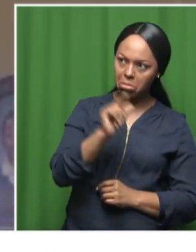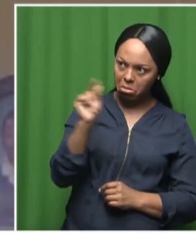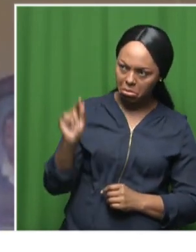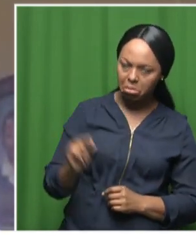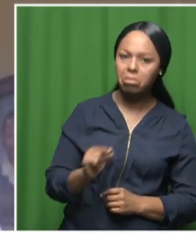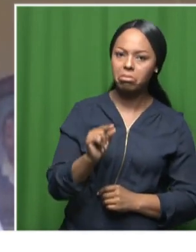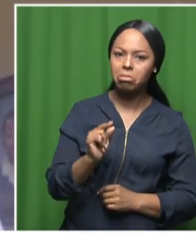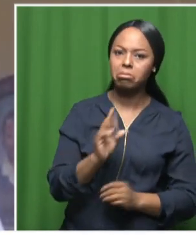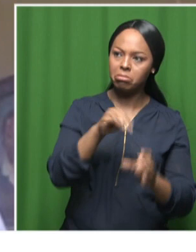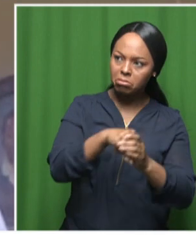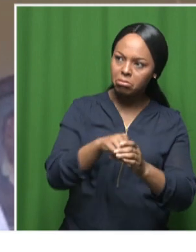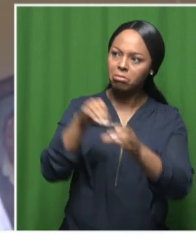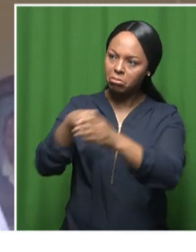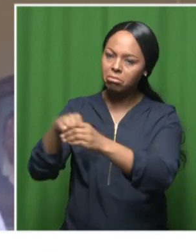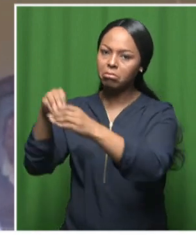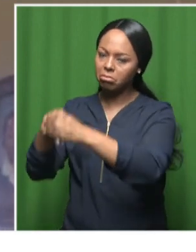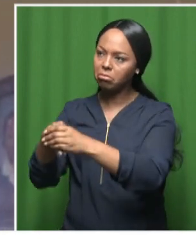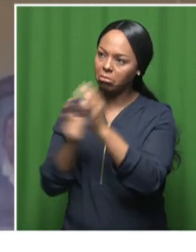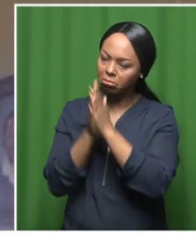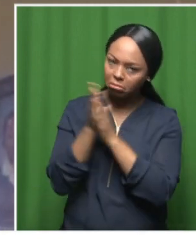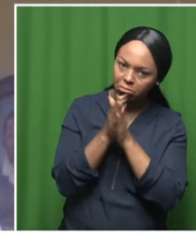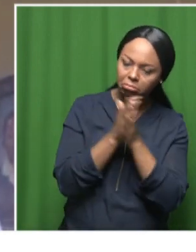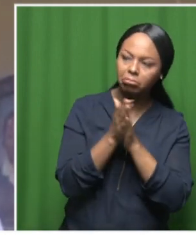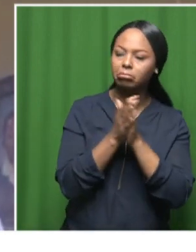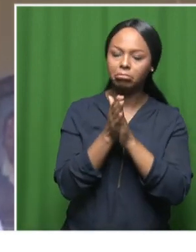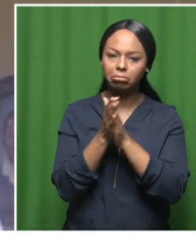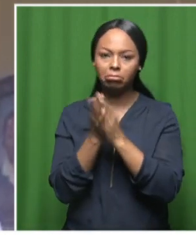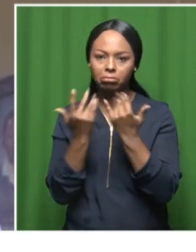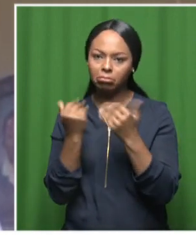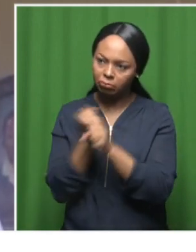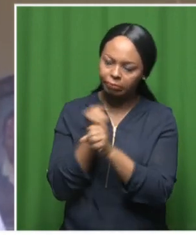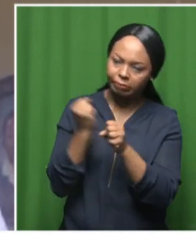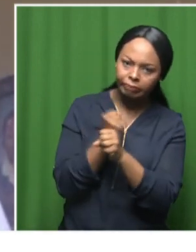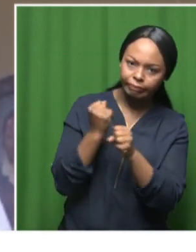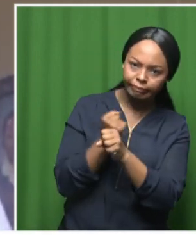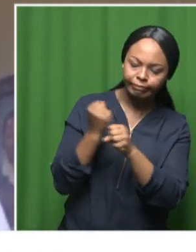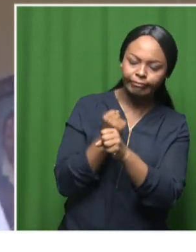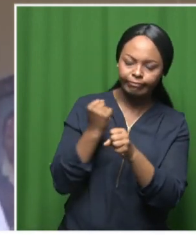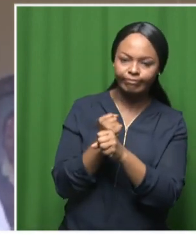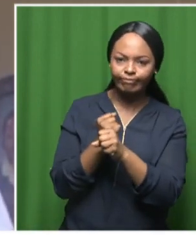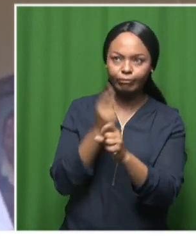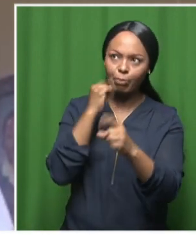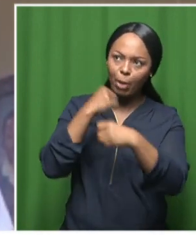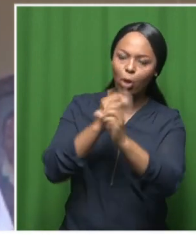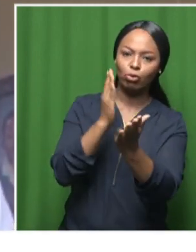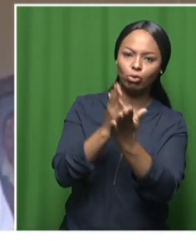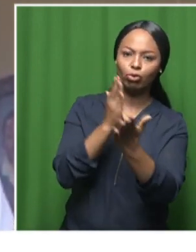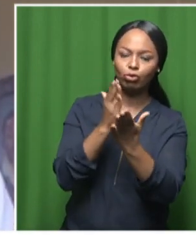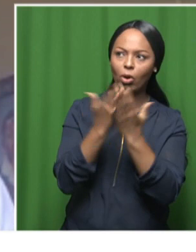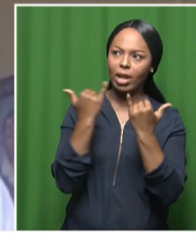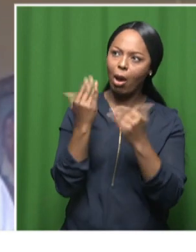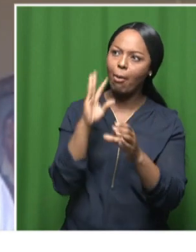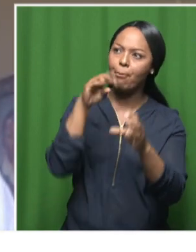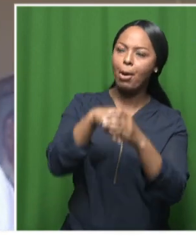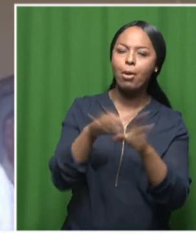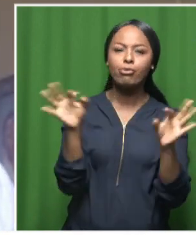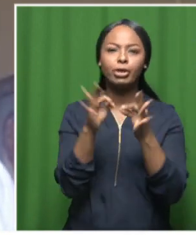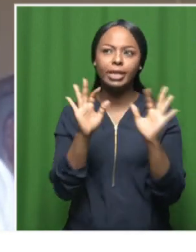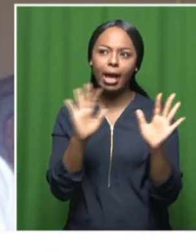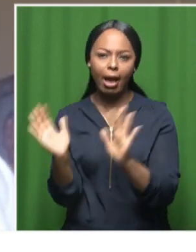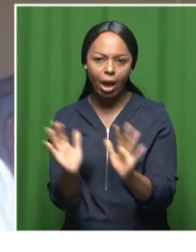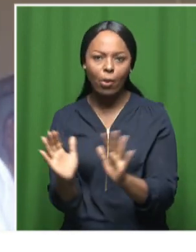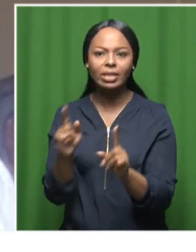more on the deliberate. The sense of deliberation in determining how else to be in the music. Listening